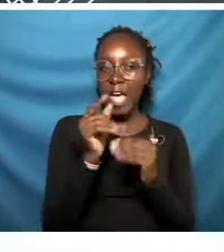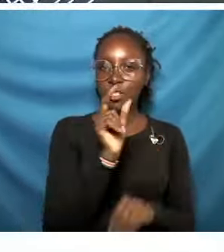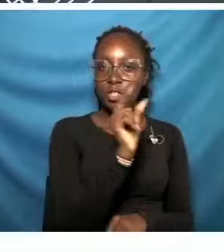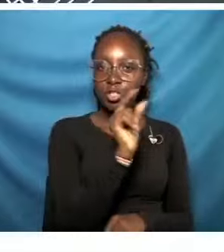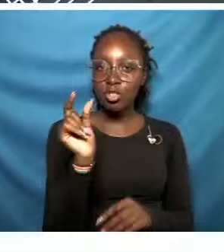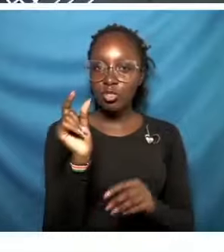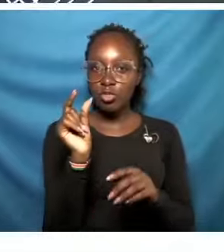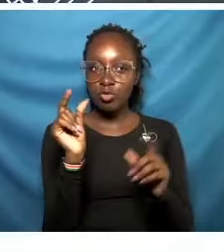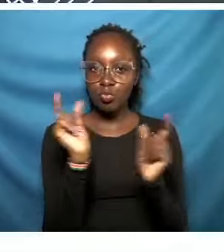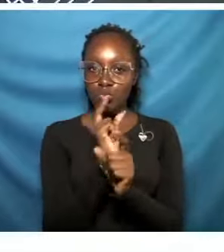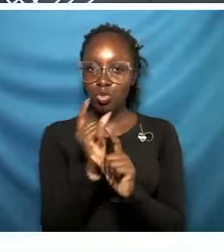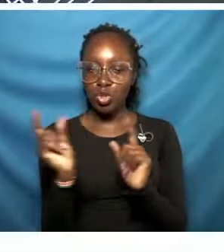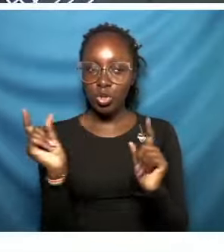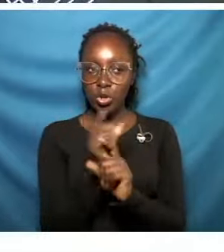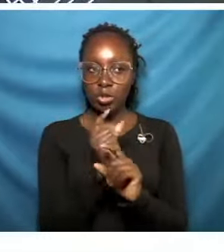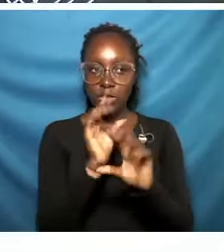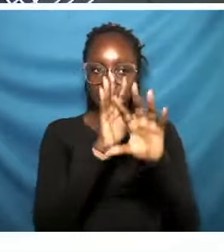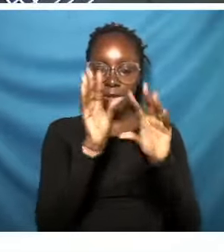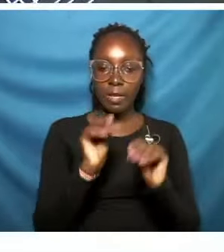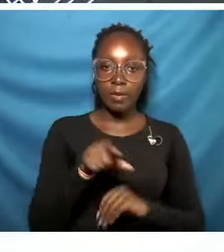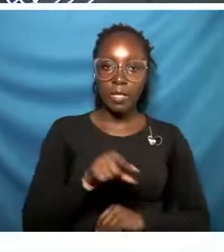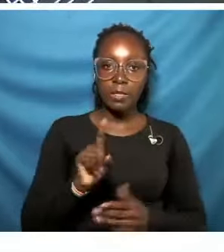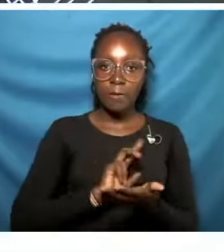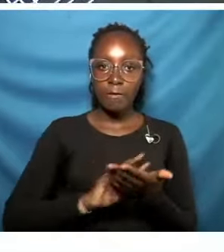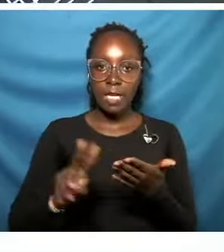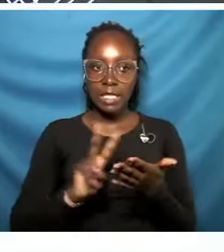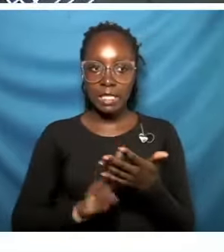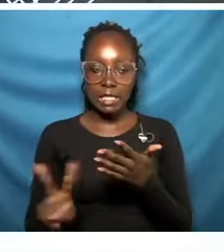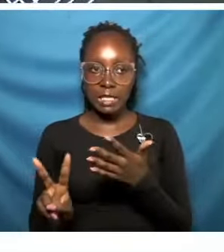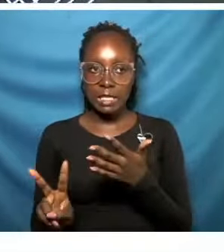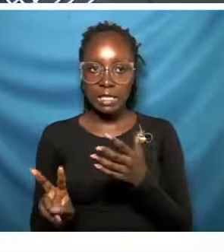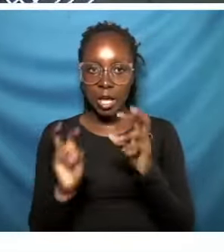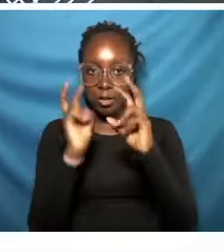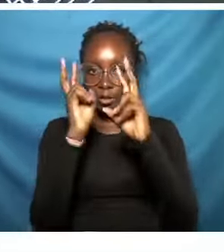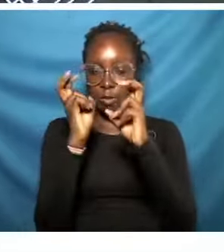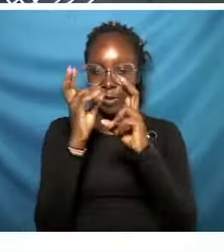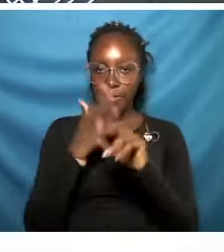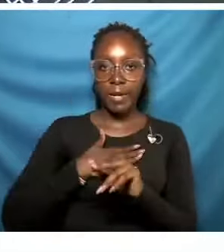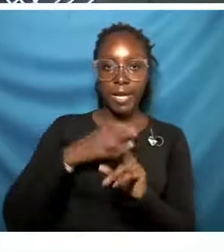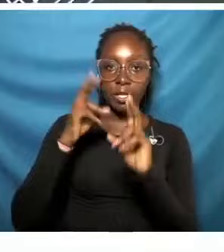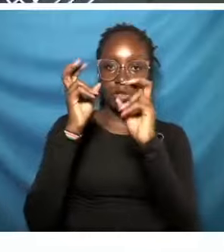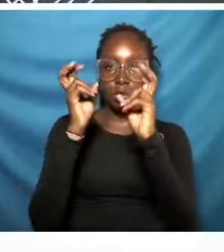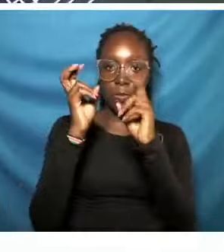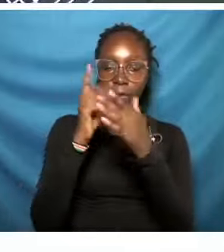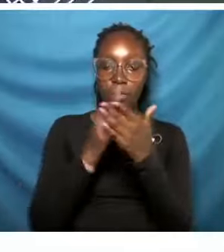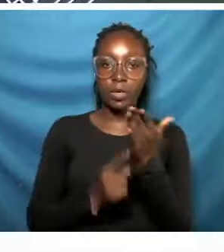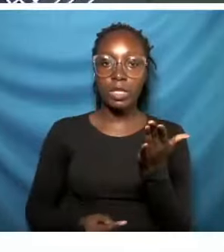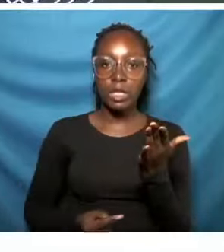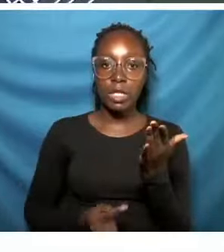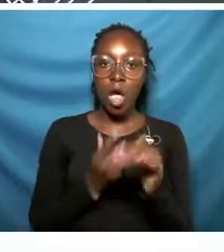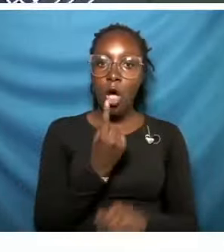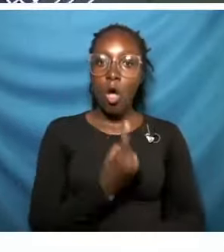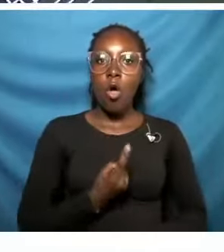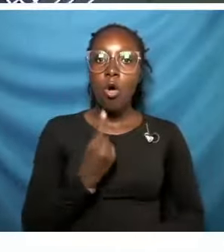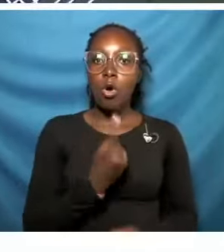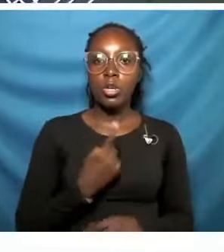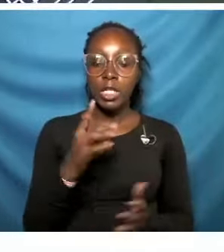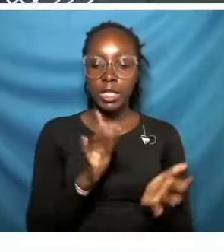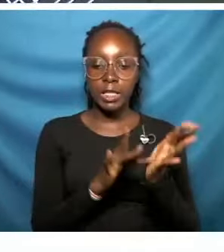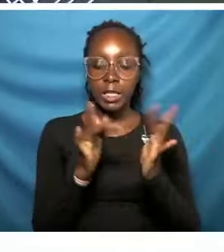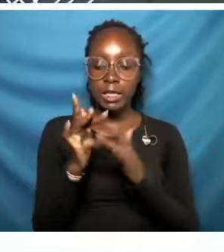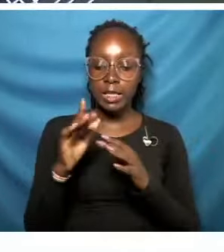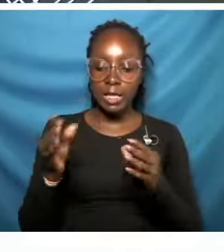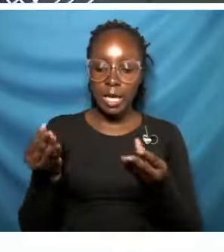of these verses as a headline, so my headline would be, only Jesus gives us